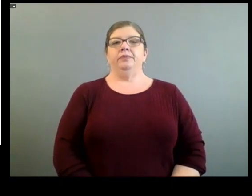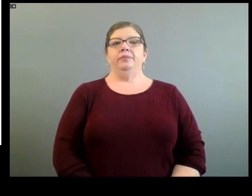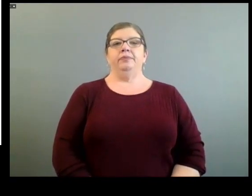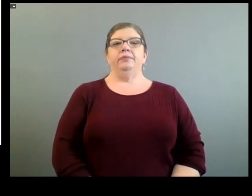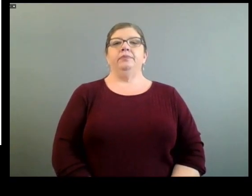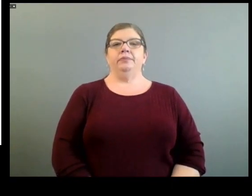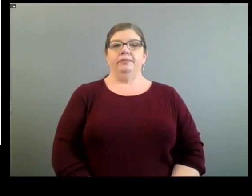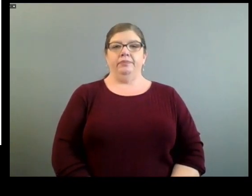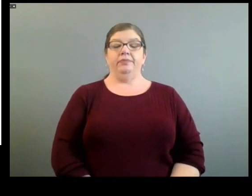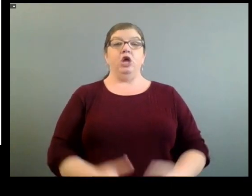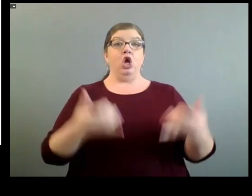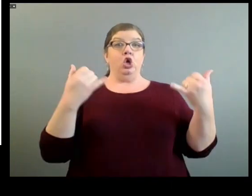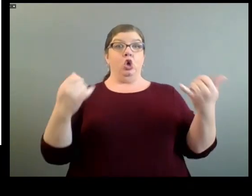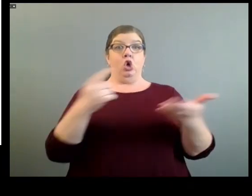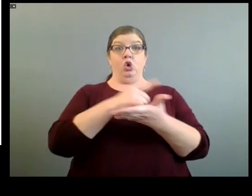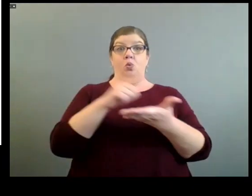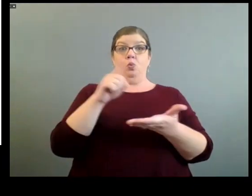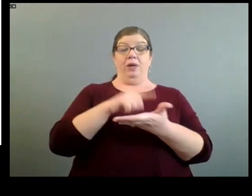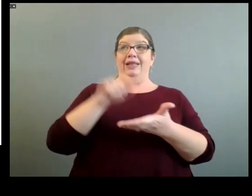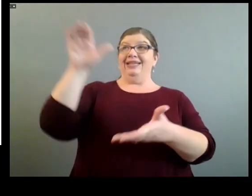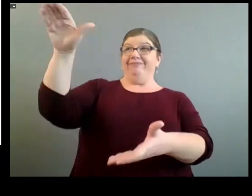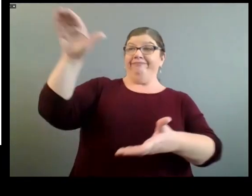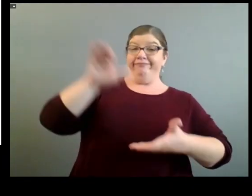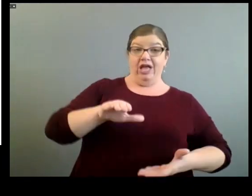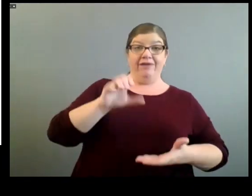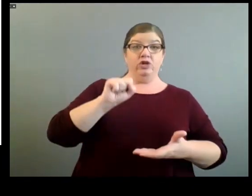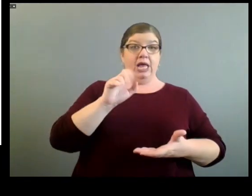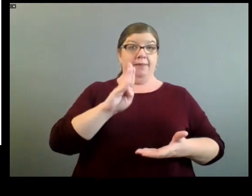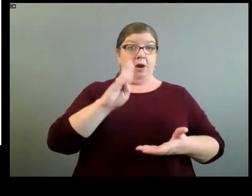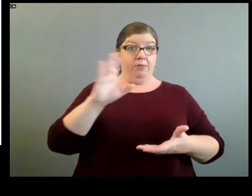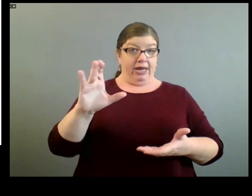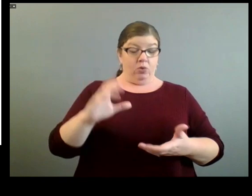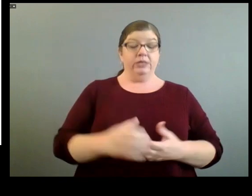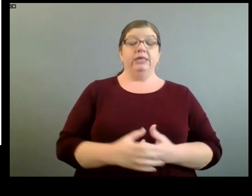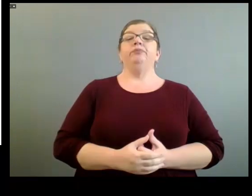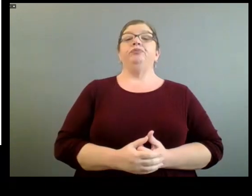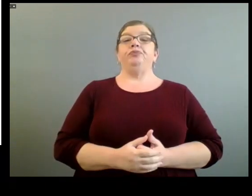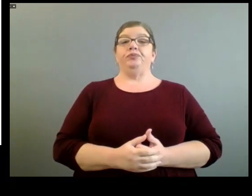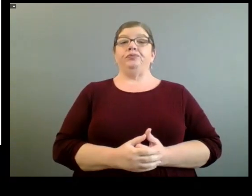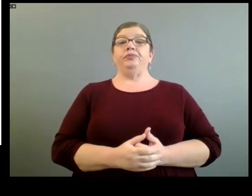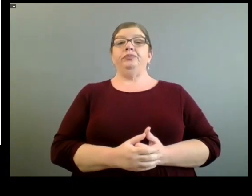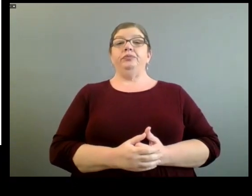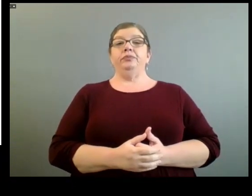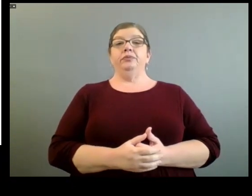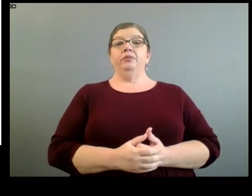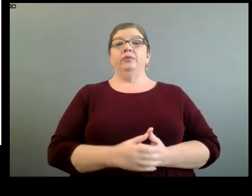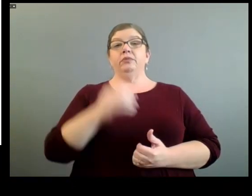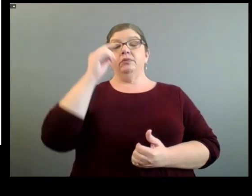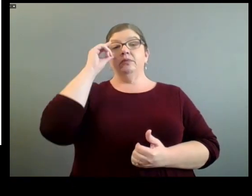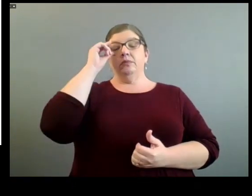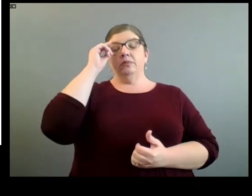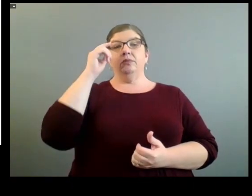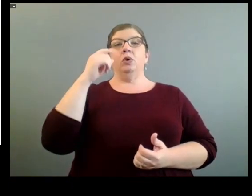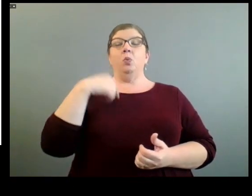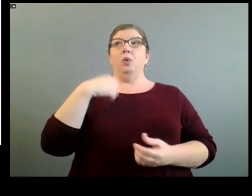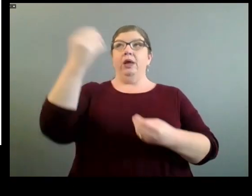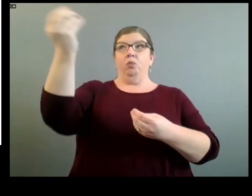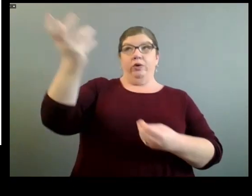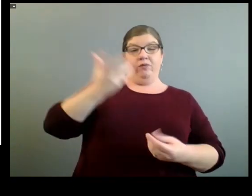Current weekly vaccine allocations for Santa Barbara. We have been noticed this week